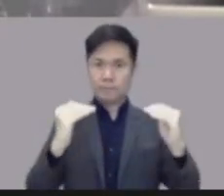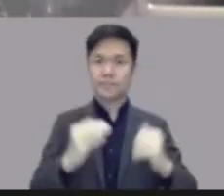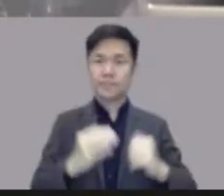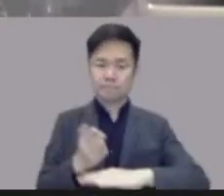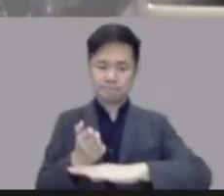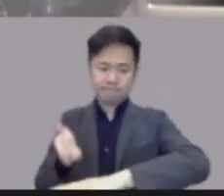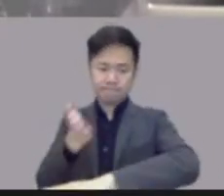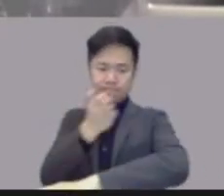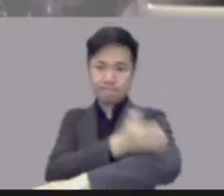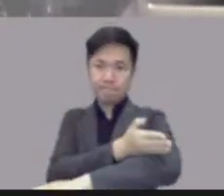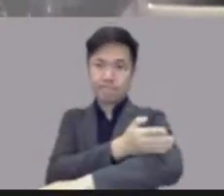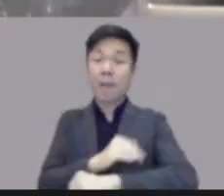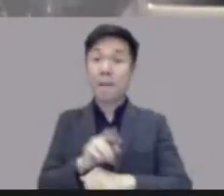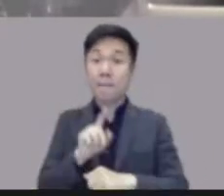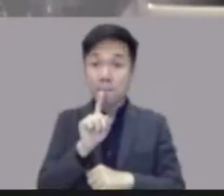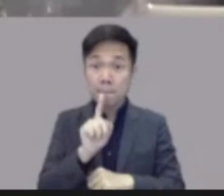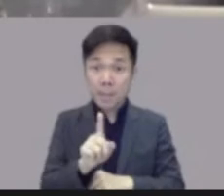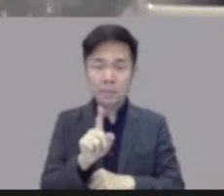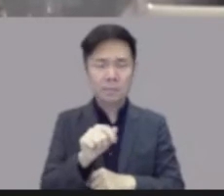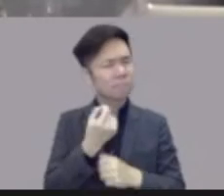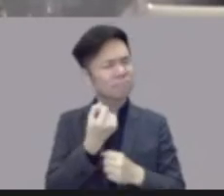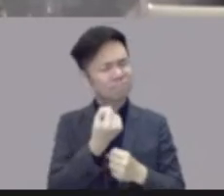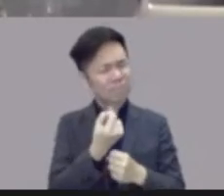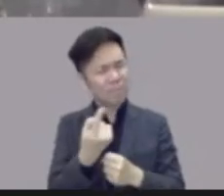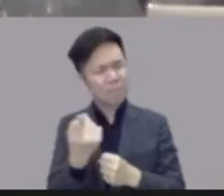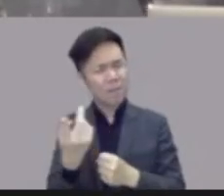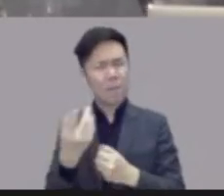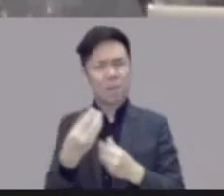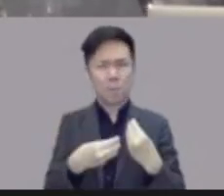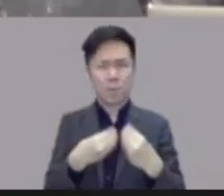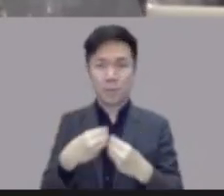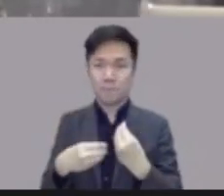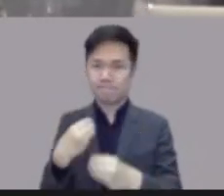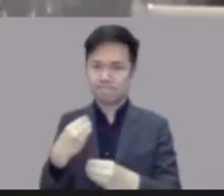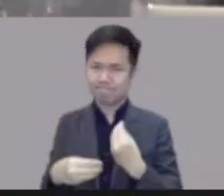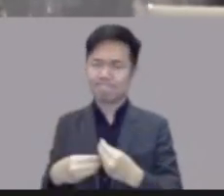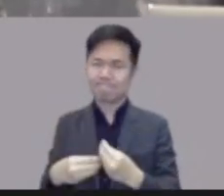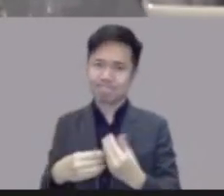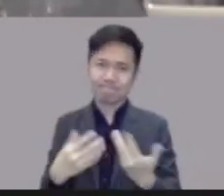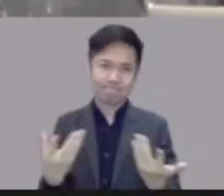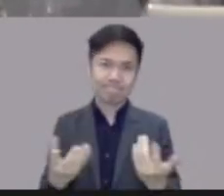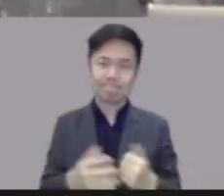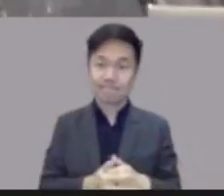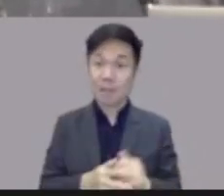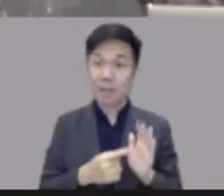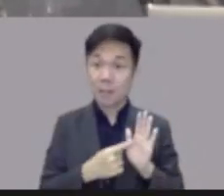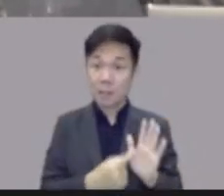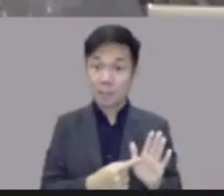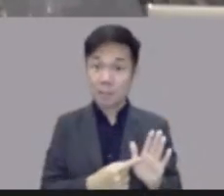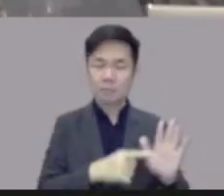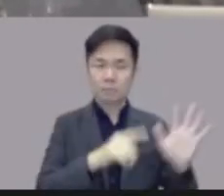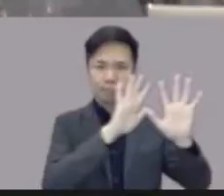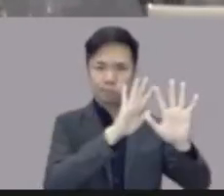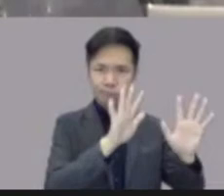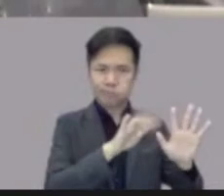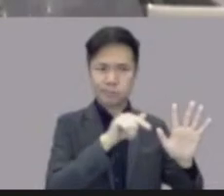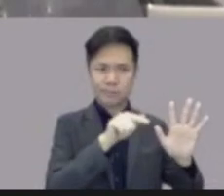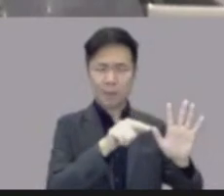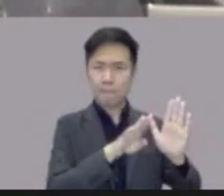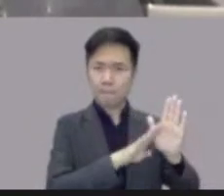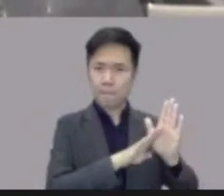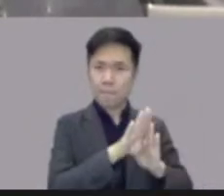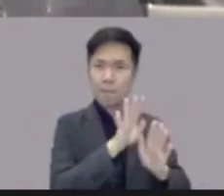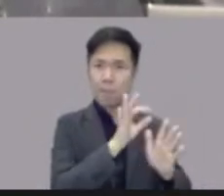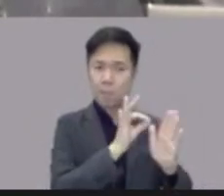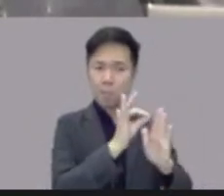issues persist driven by the ongoing environmental crisis the environment and development policy areas are